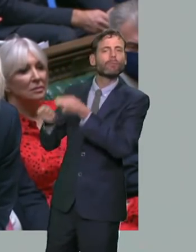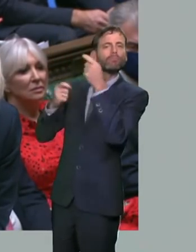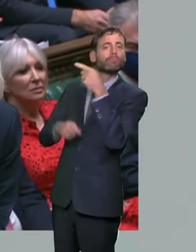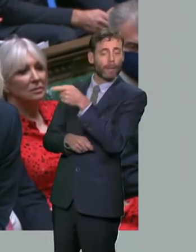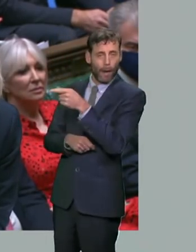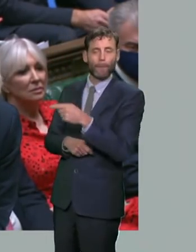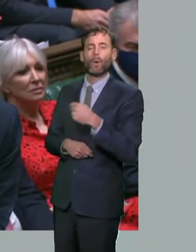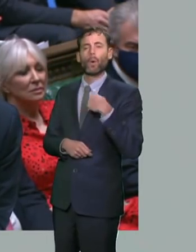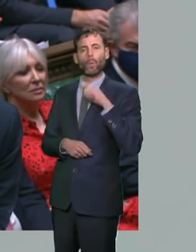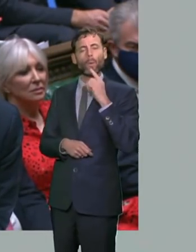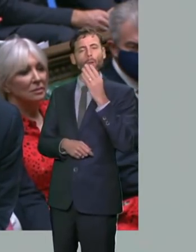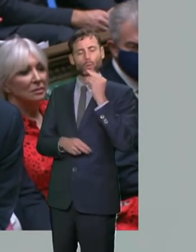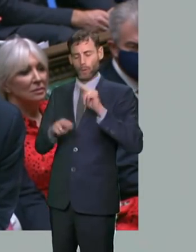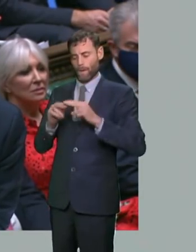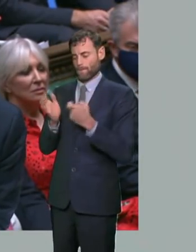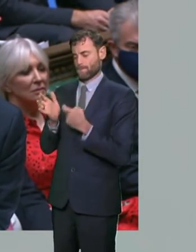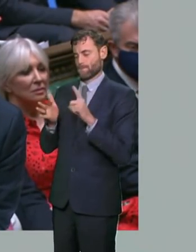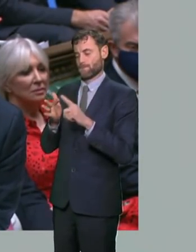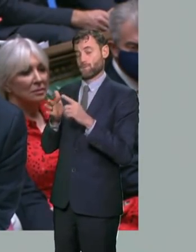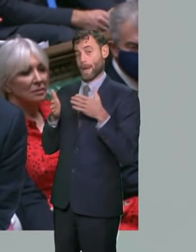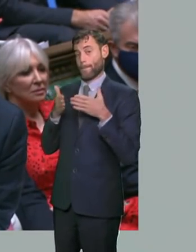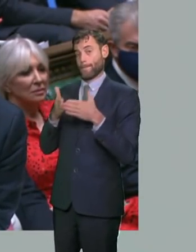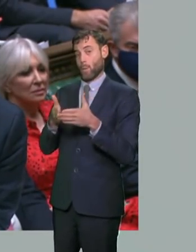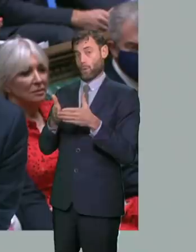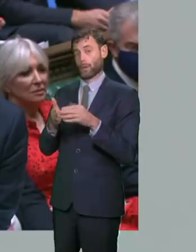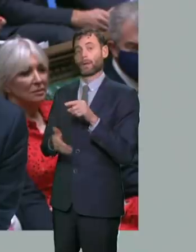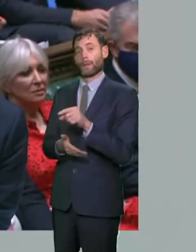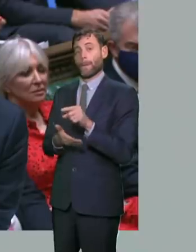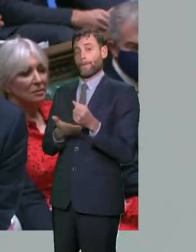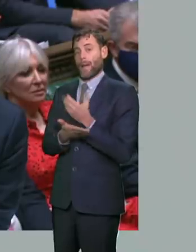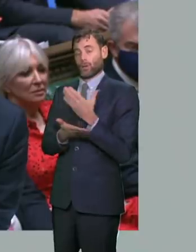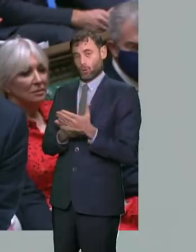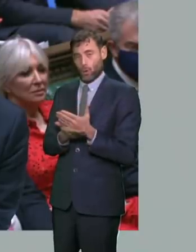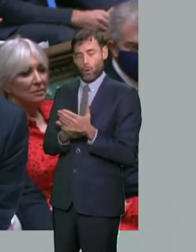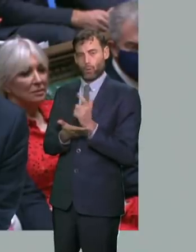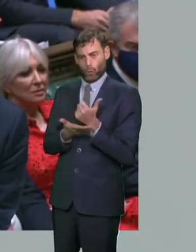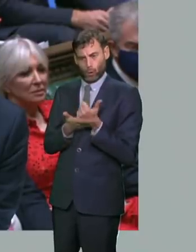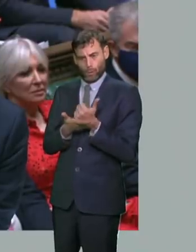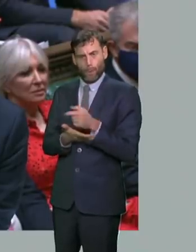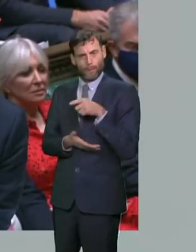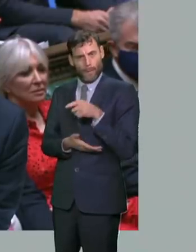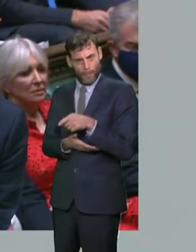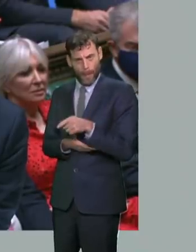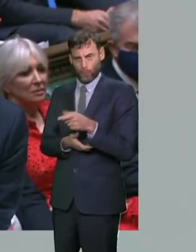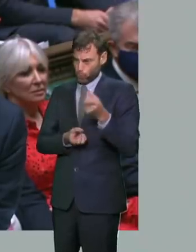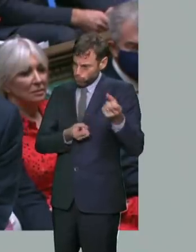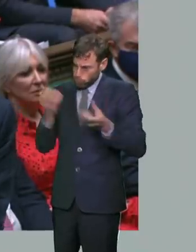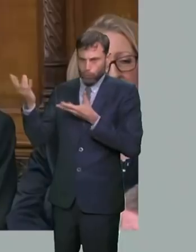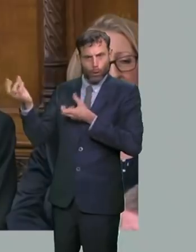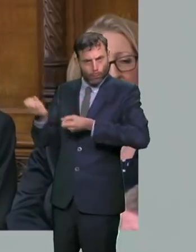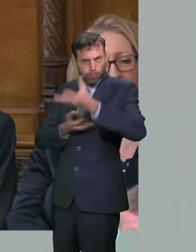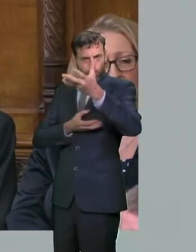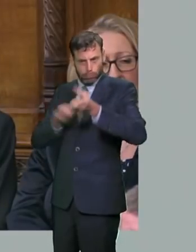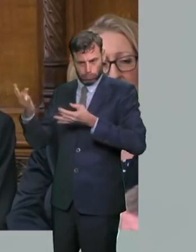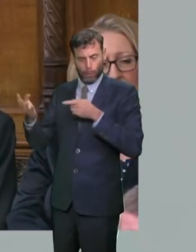we're going to use free ports to ensure that we support them as hubs for the processing of those critical minerals